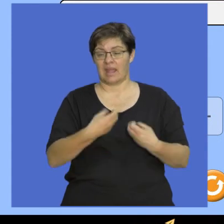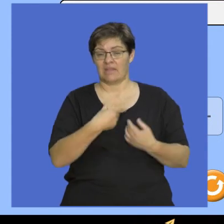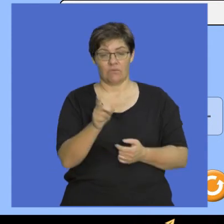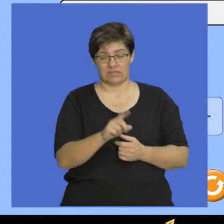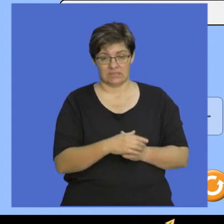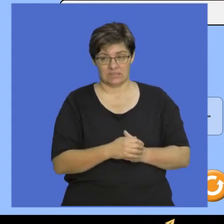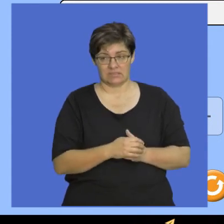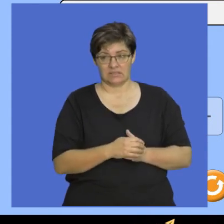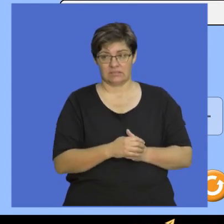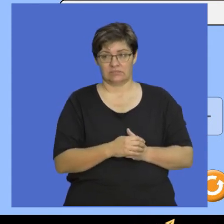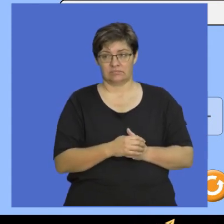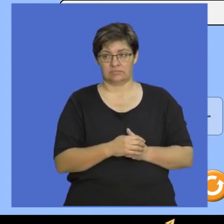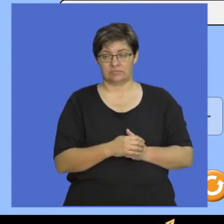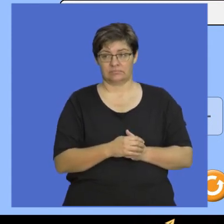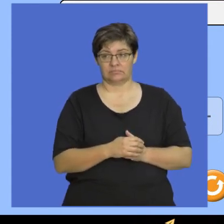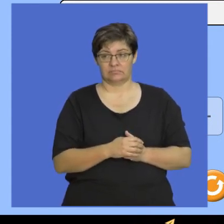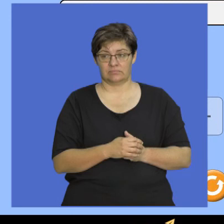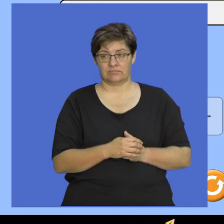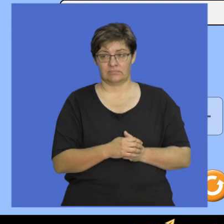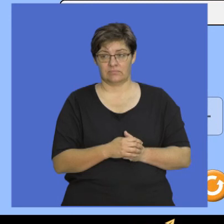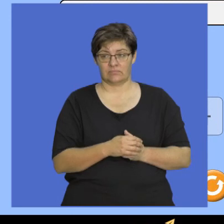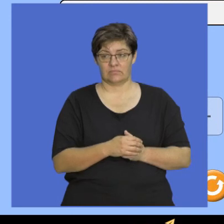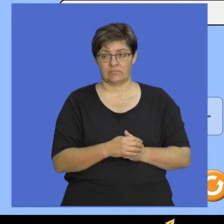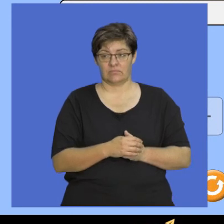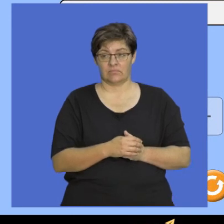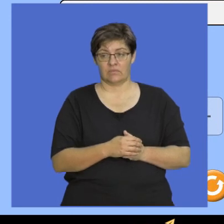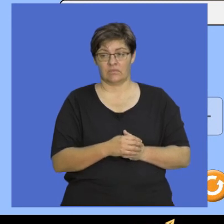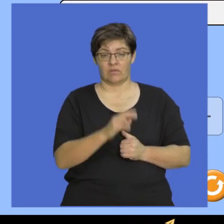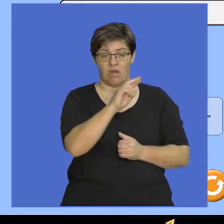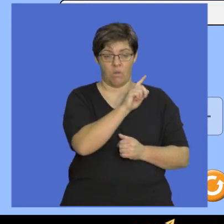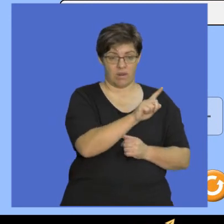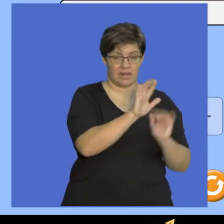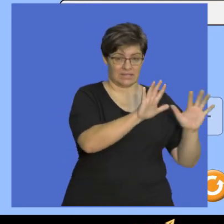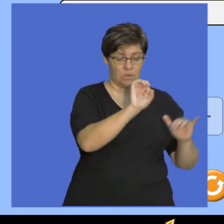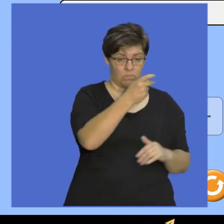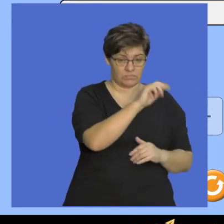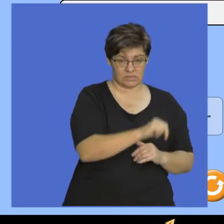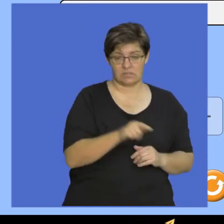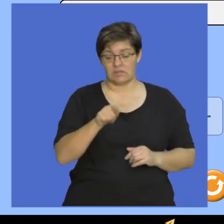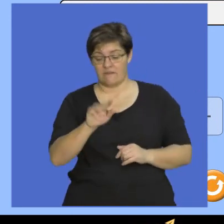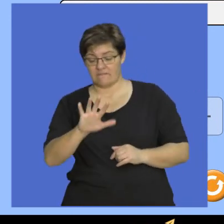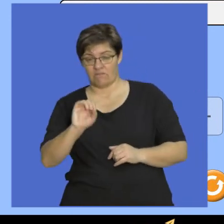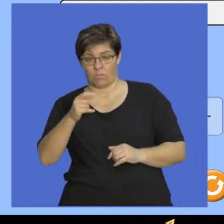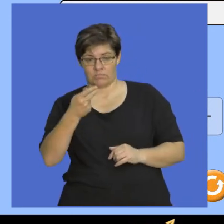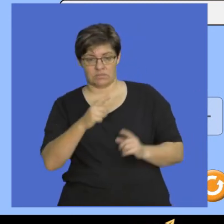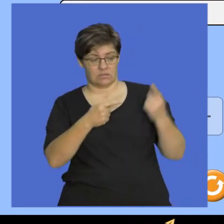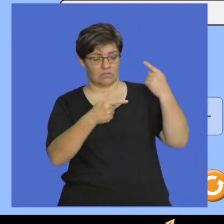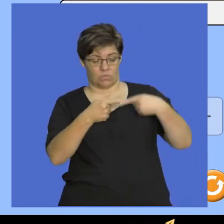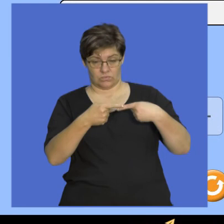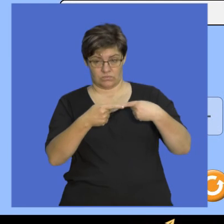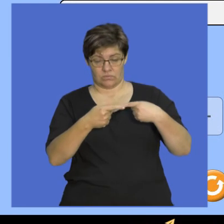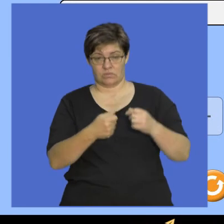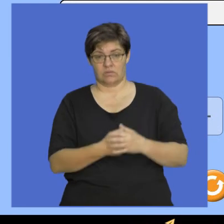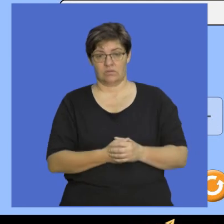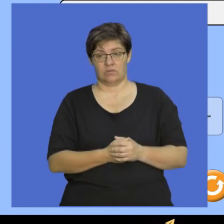us, okay? That's the circuit. So R1 is 10 ohms, R2 is 5 ohms.